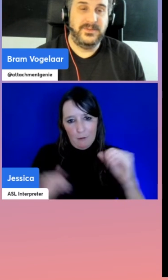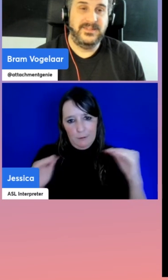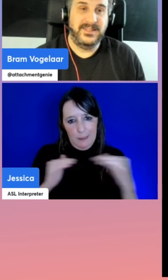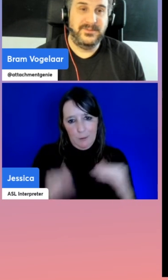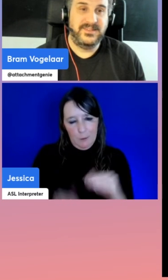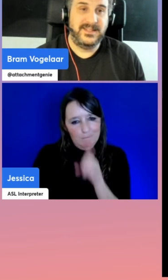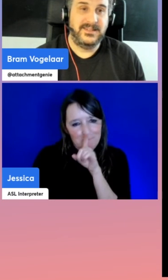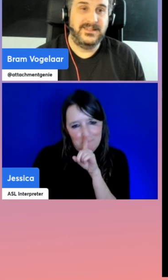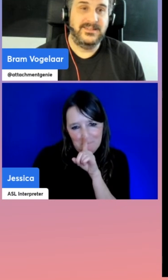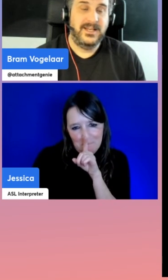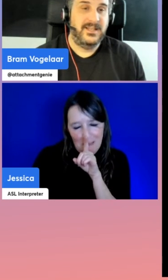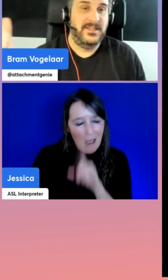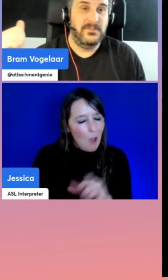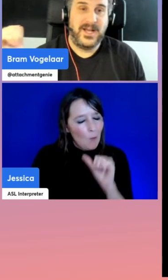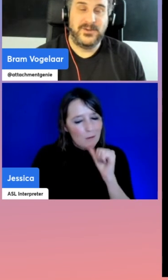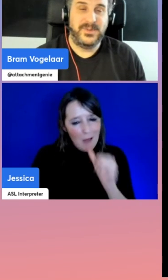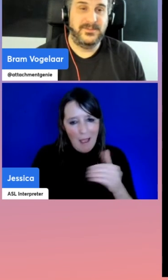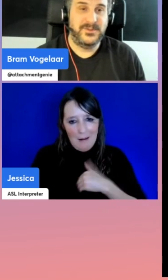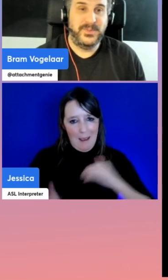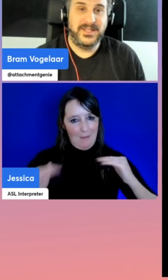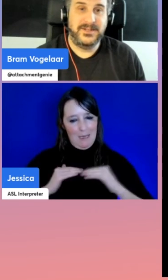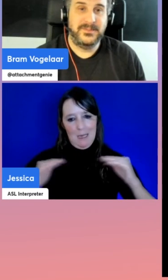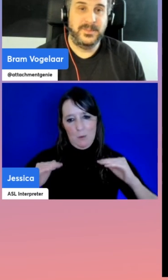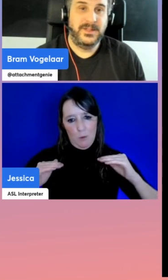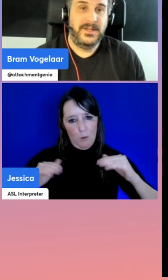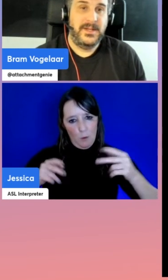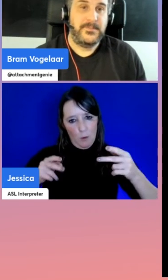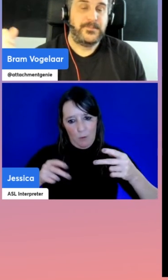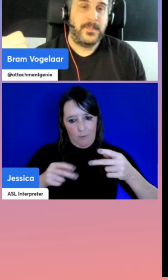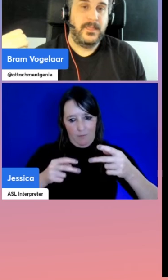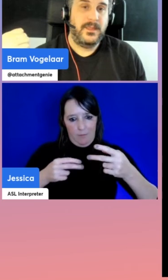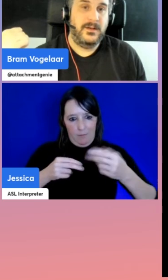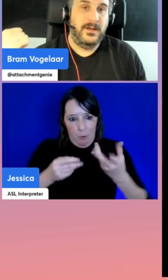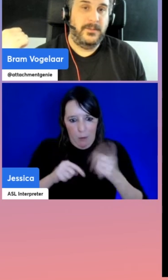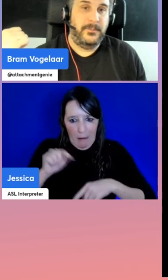same VPC facilities. You might not be able to peer them.